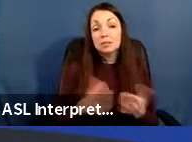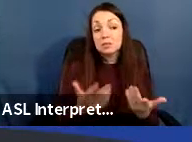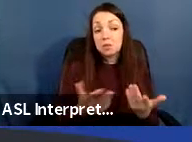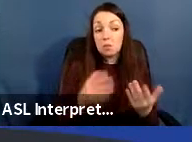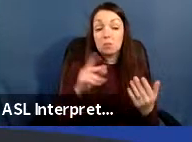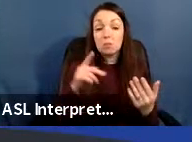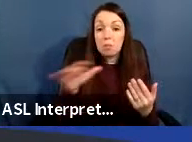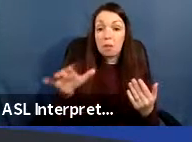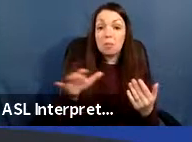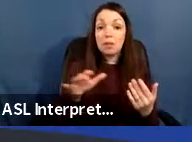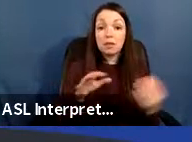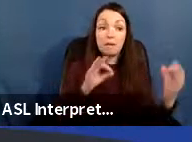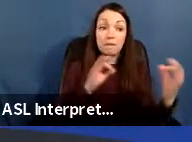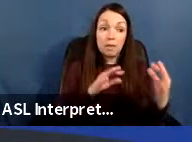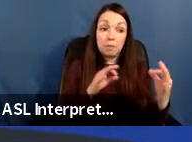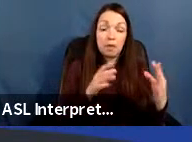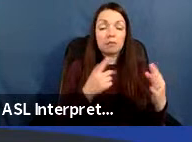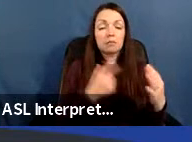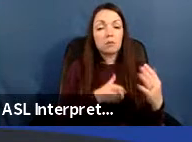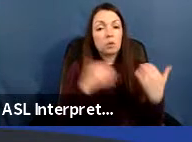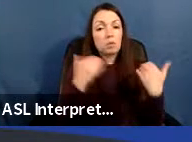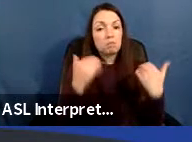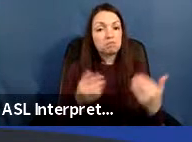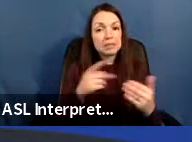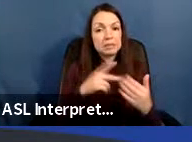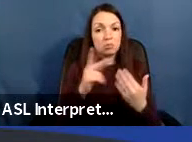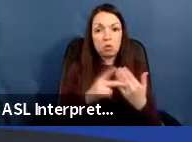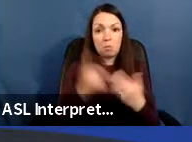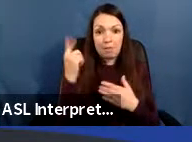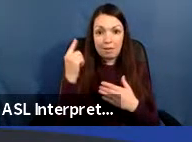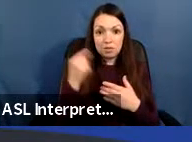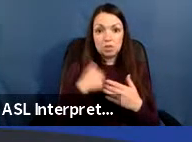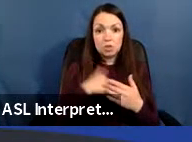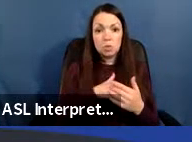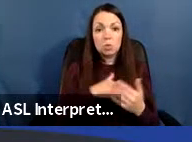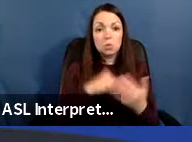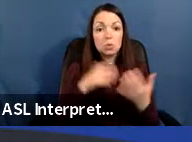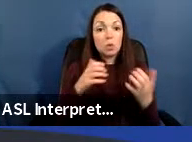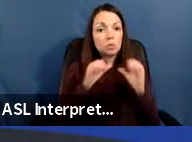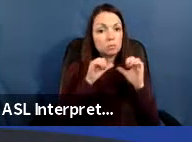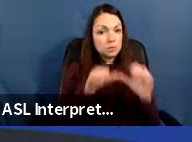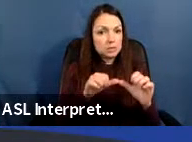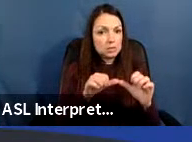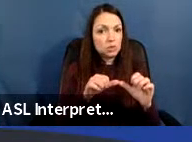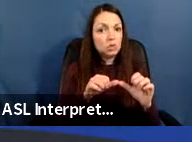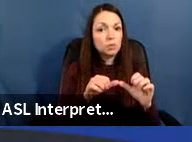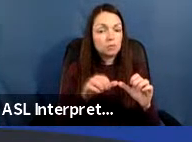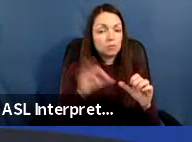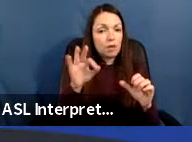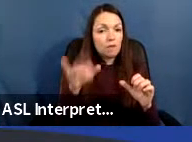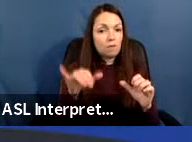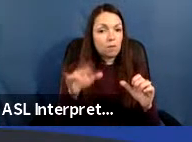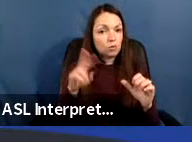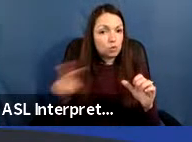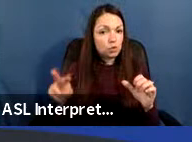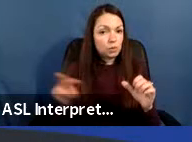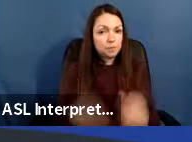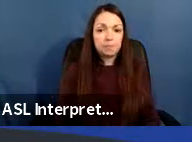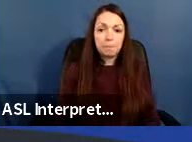feedback, again, we initiated this program last year and we seek to continue it in the FY22 capital